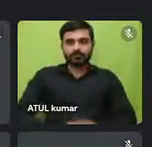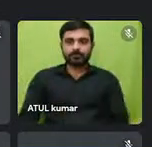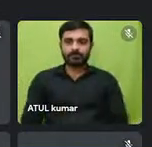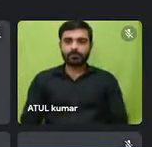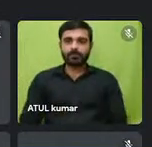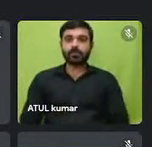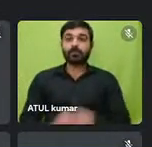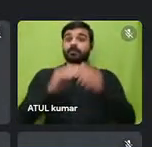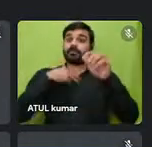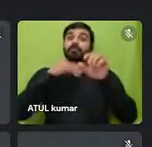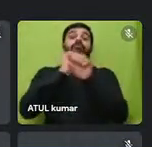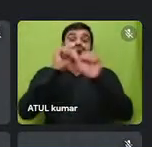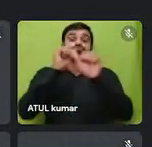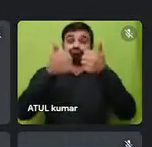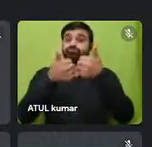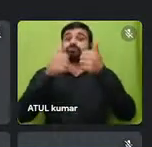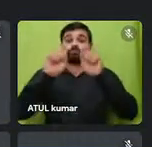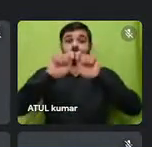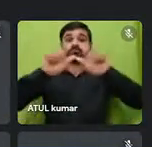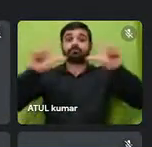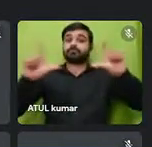Is that working now?